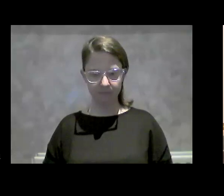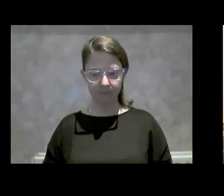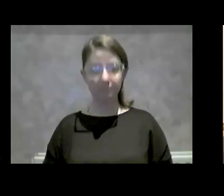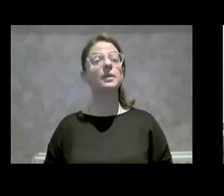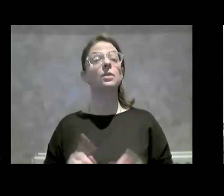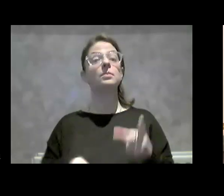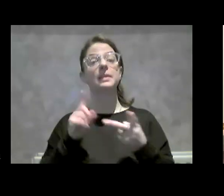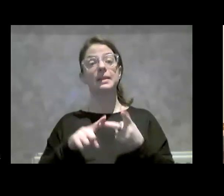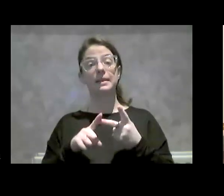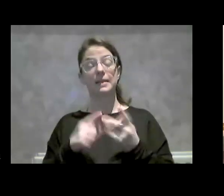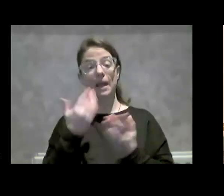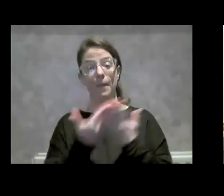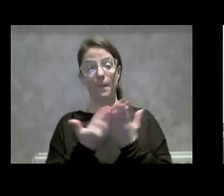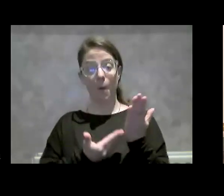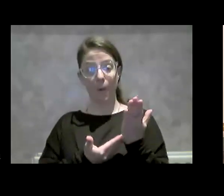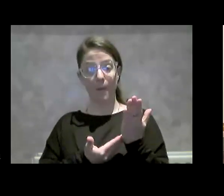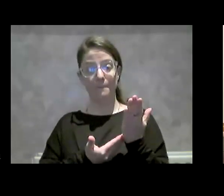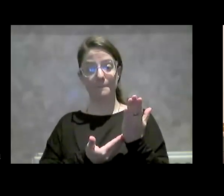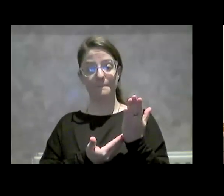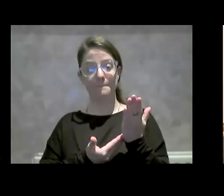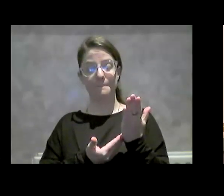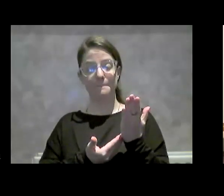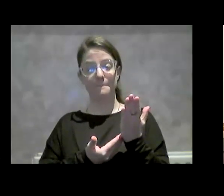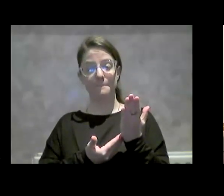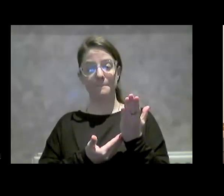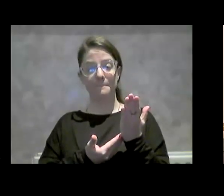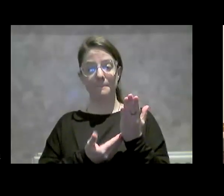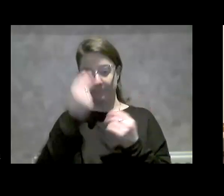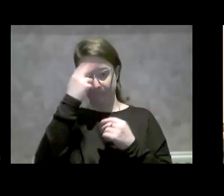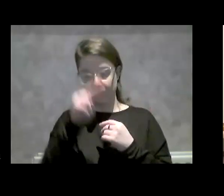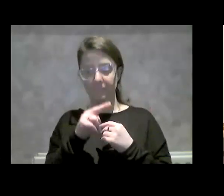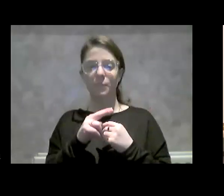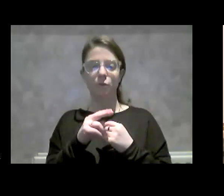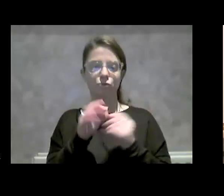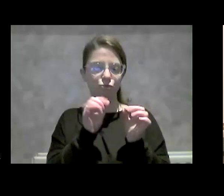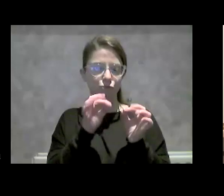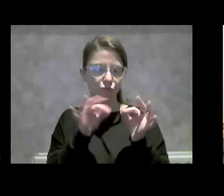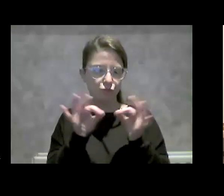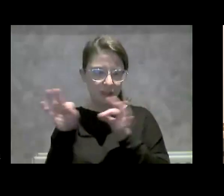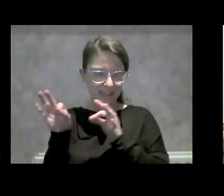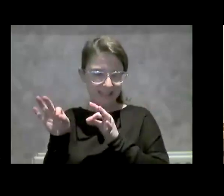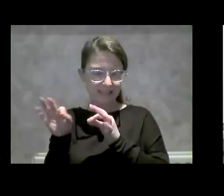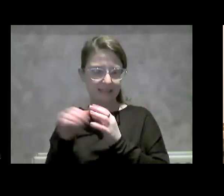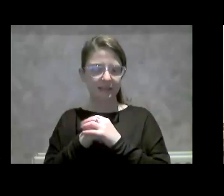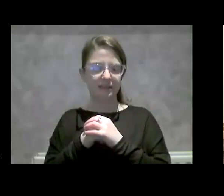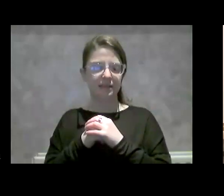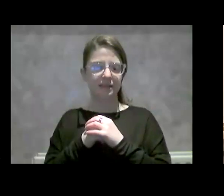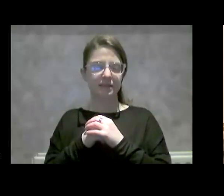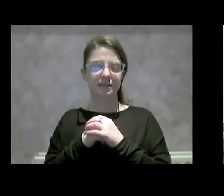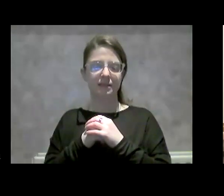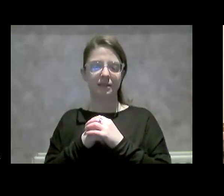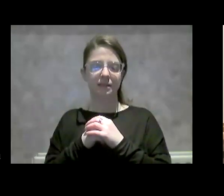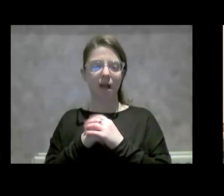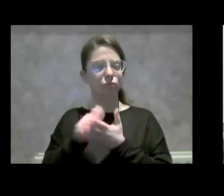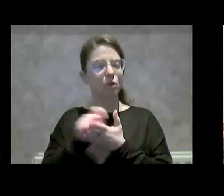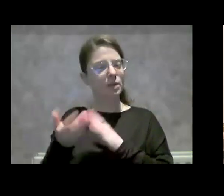My second poem that I'm going to share with you tonight is called Trinkets. And this poem I wrote a little